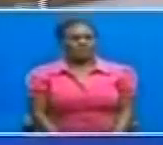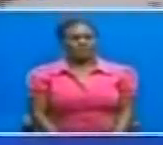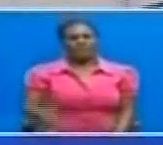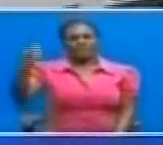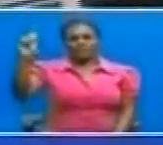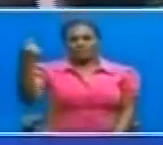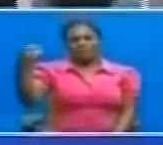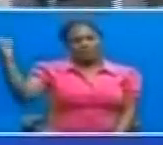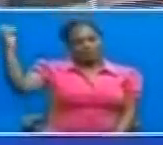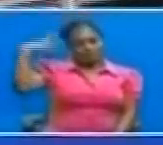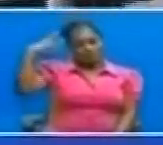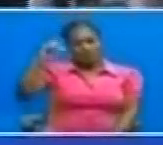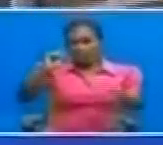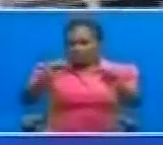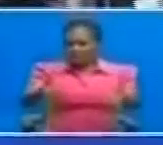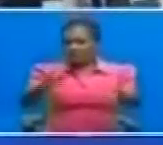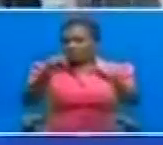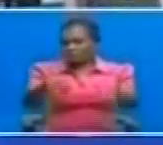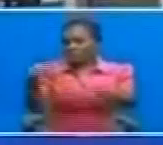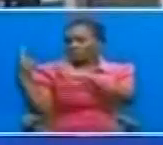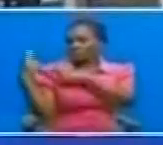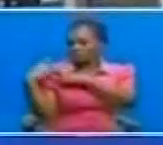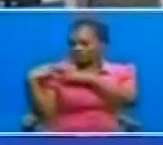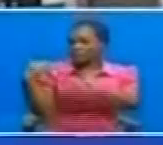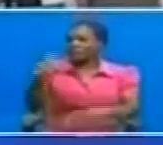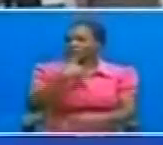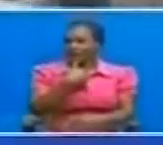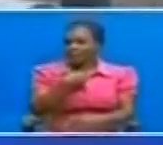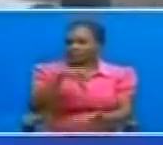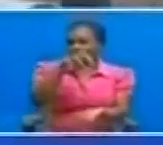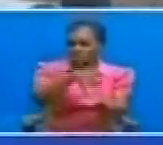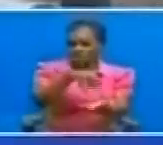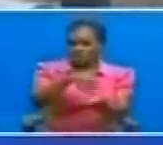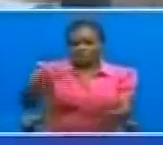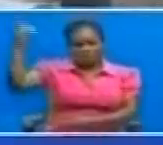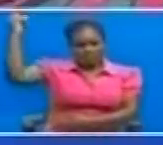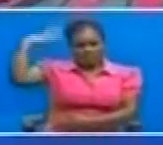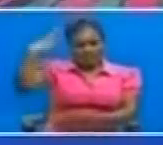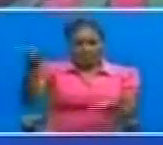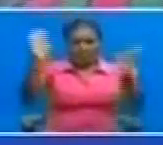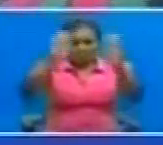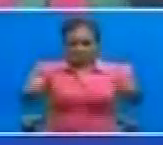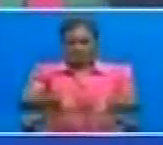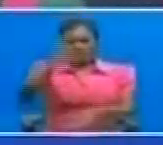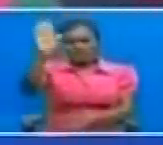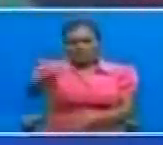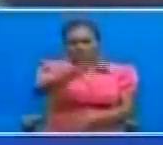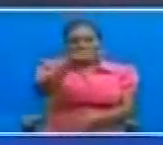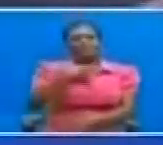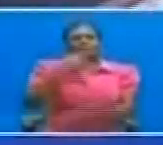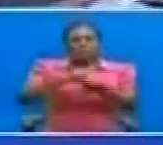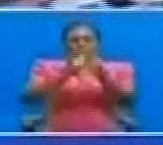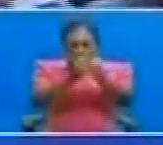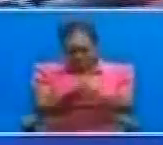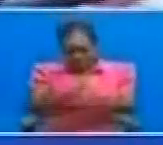Kenya Power will soon be required to take more responsibility over cases of power outage in the country as Parliament moves to amend the